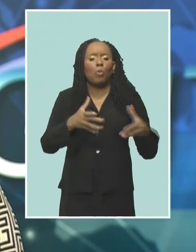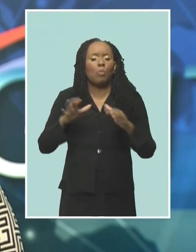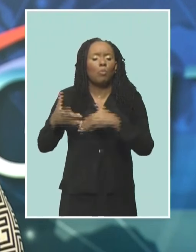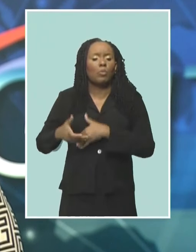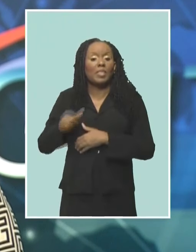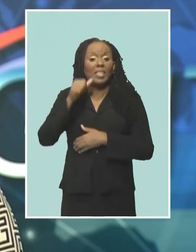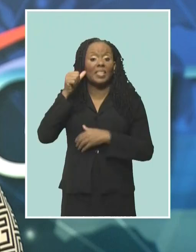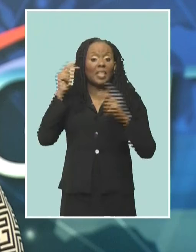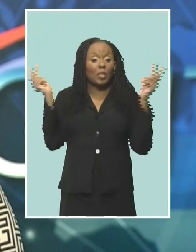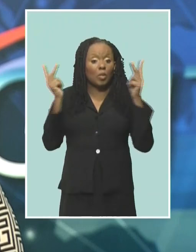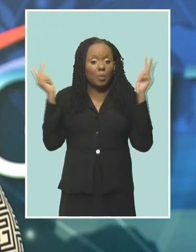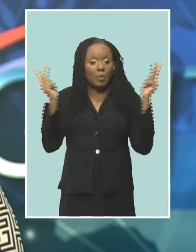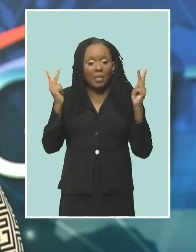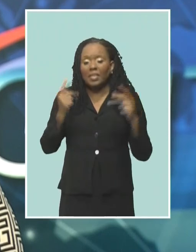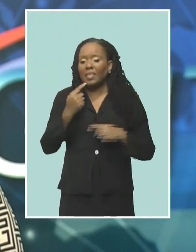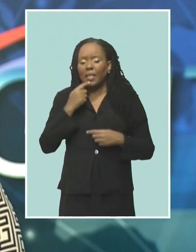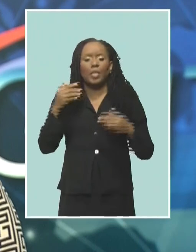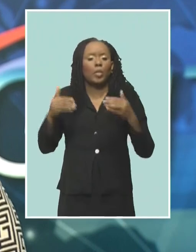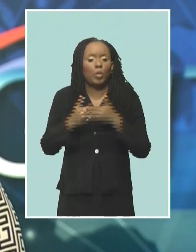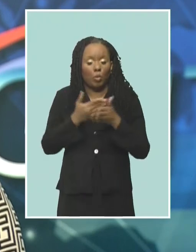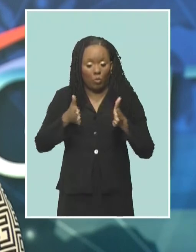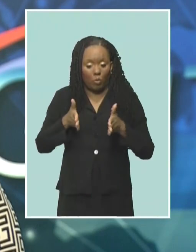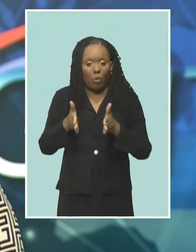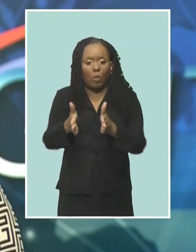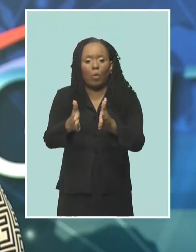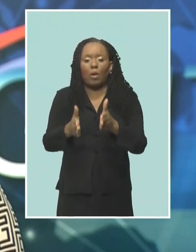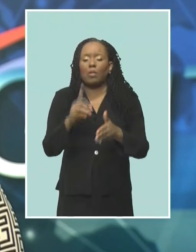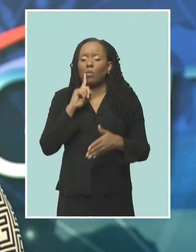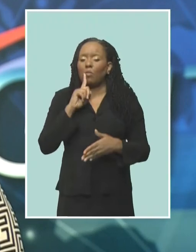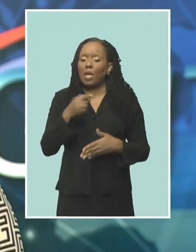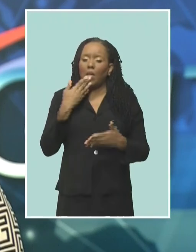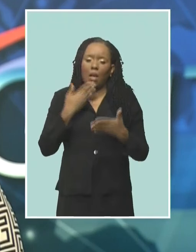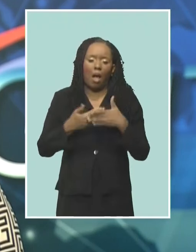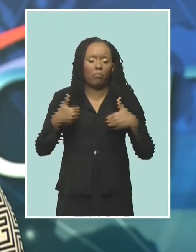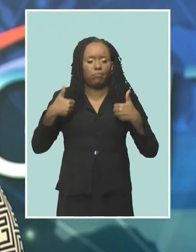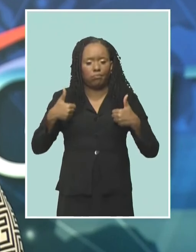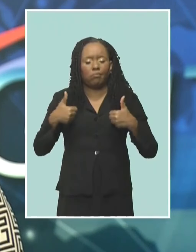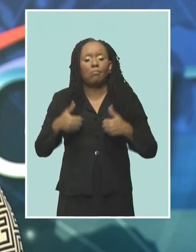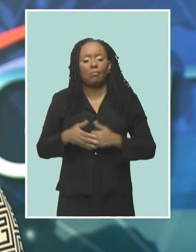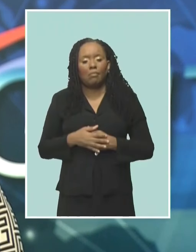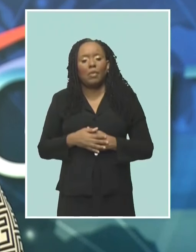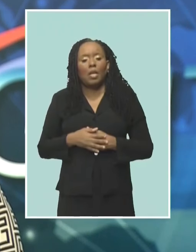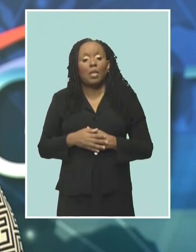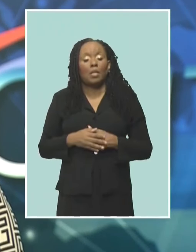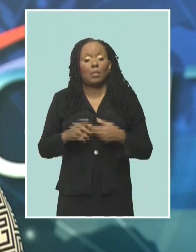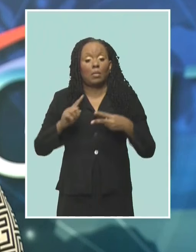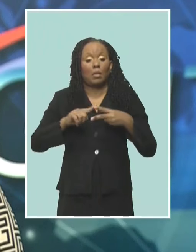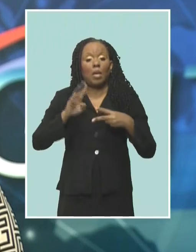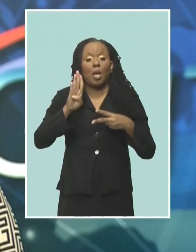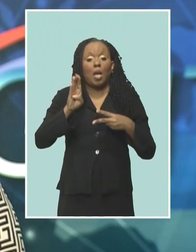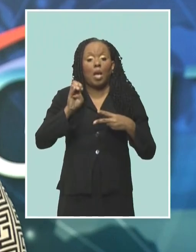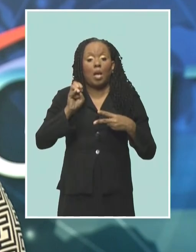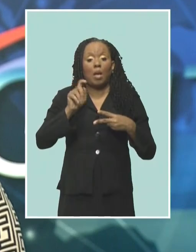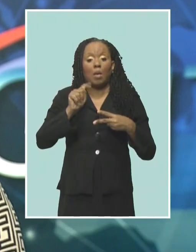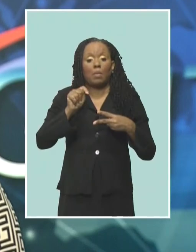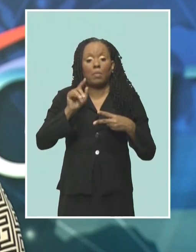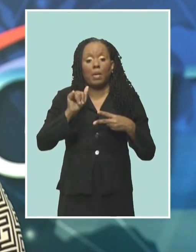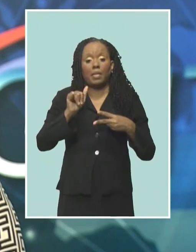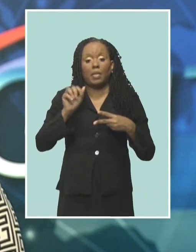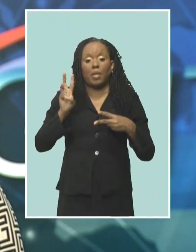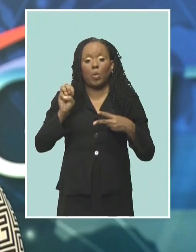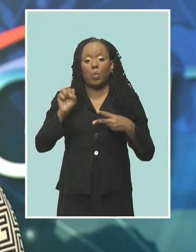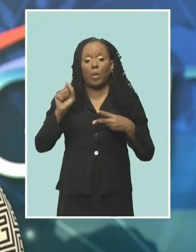the new Kadument route the thumbs up. Our Sharika Griffith spoke with band leaders Betty West and Ryan Ford a